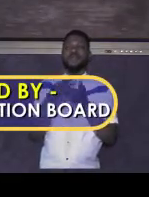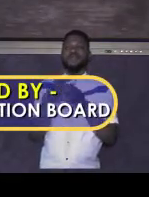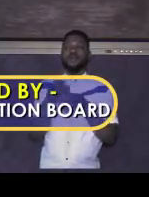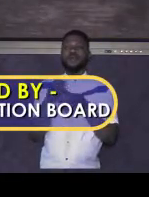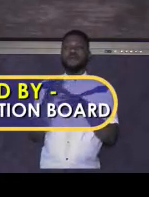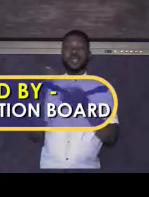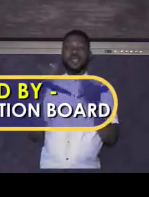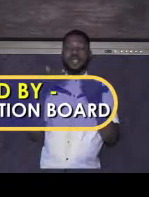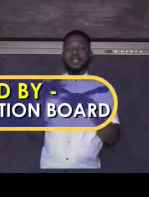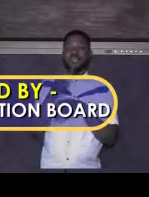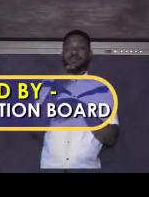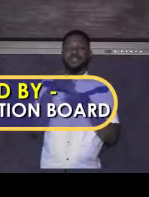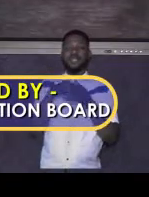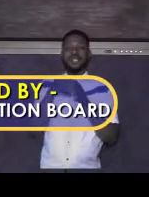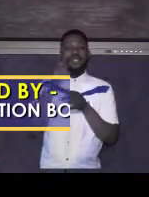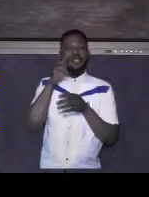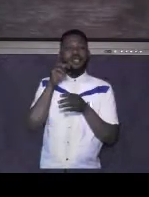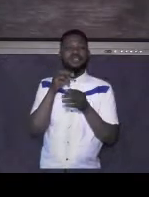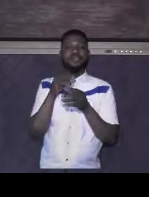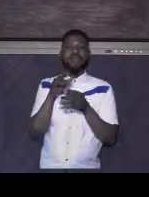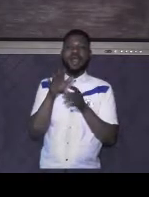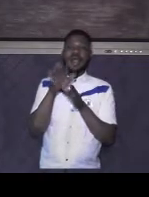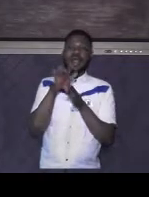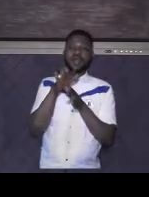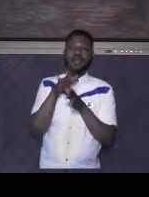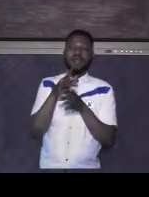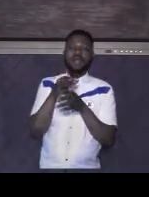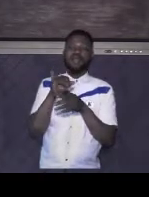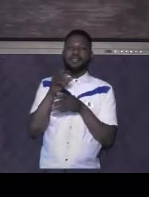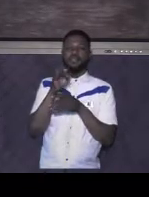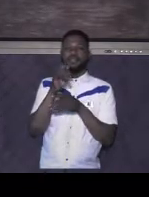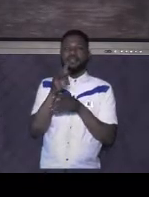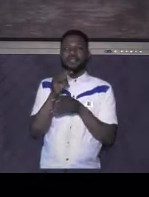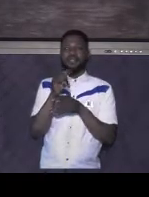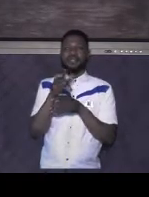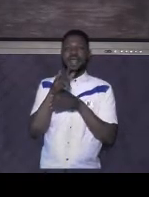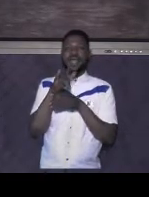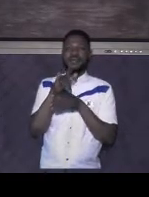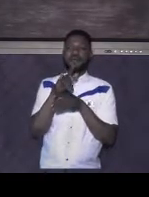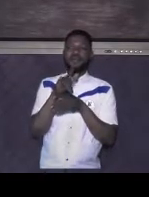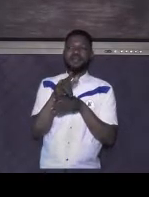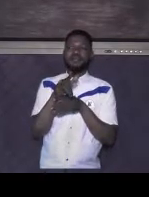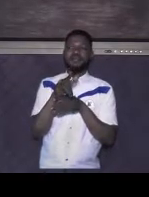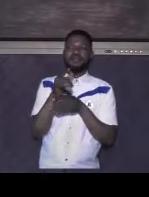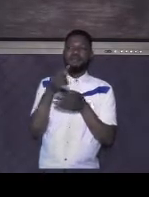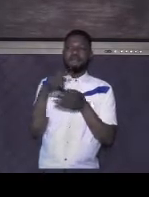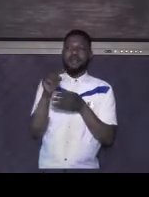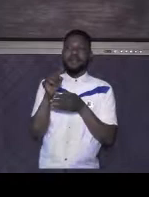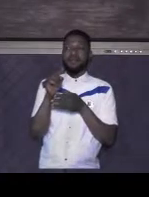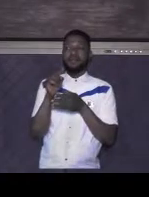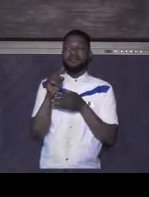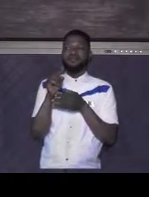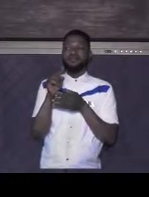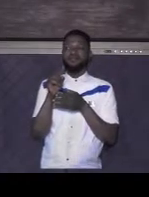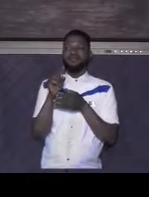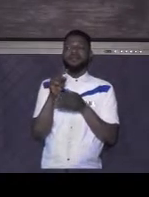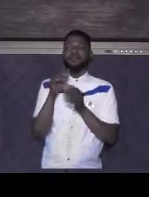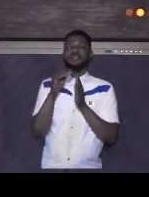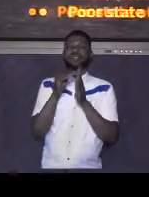3 means of air transportation in Nigeria: helicopters, jets, aeroplanes.